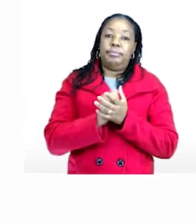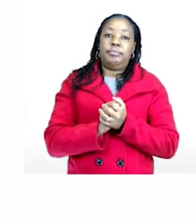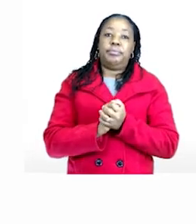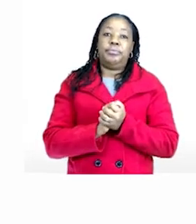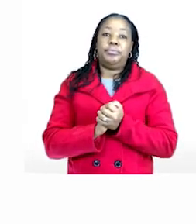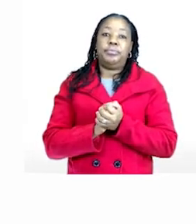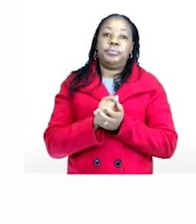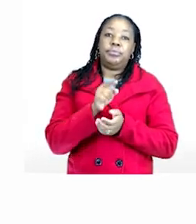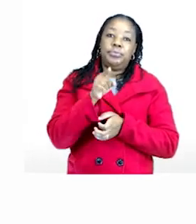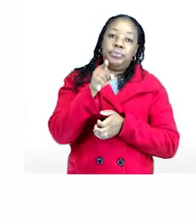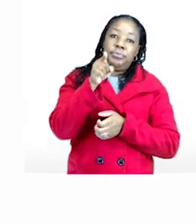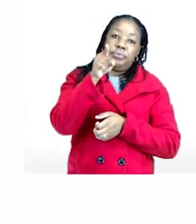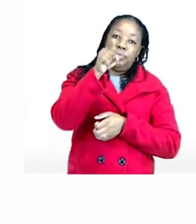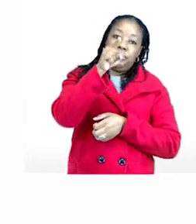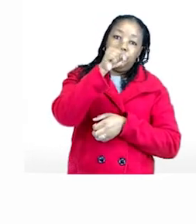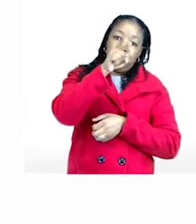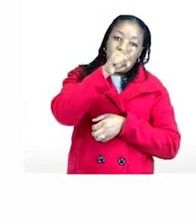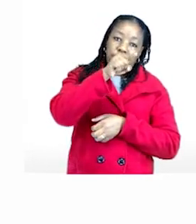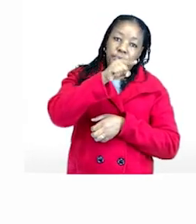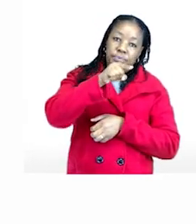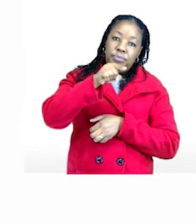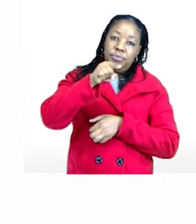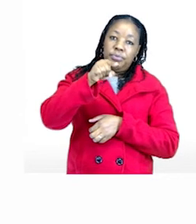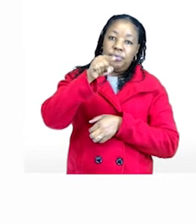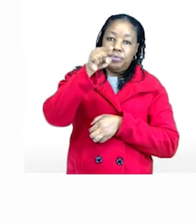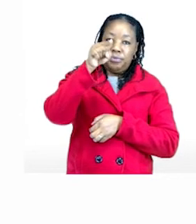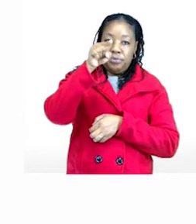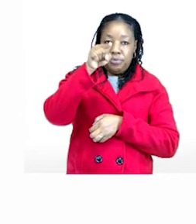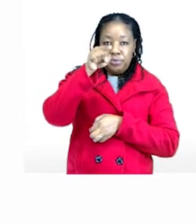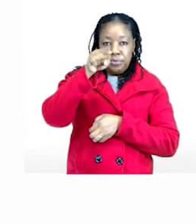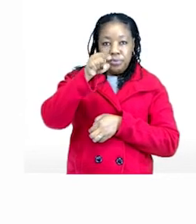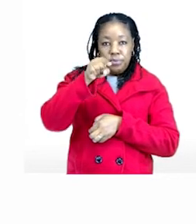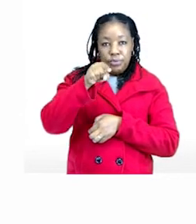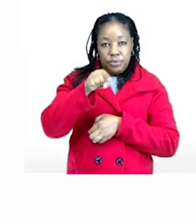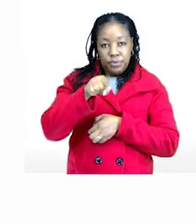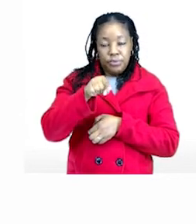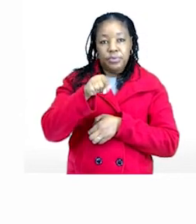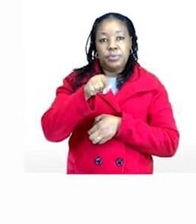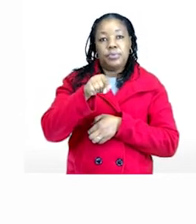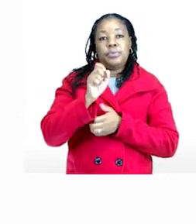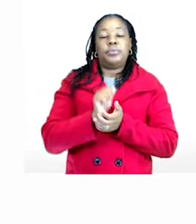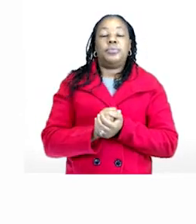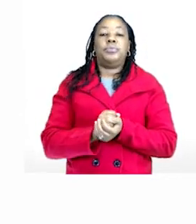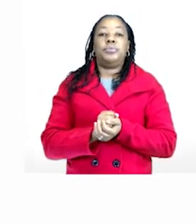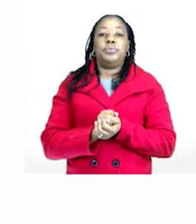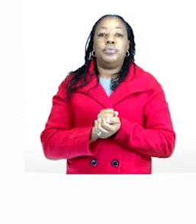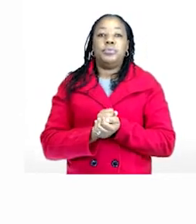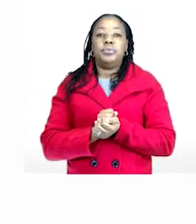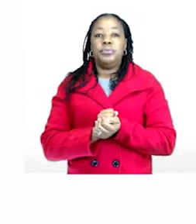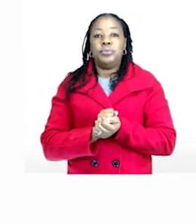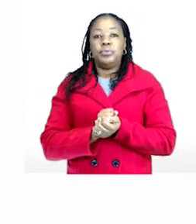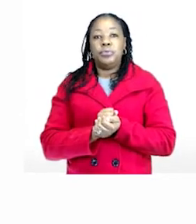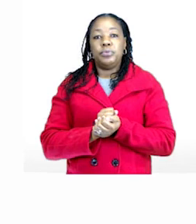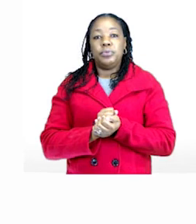Let's go round, following the arrow's direction to the left, all the way down, around